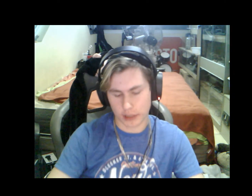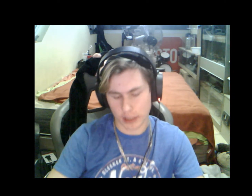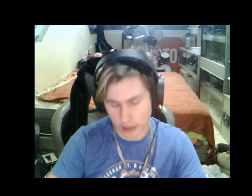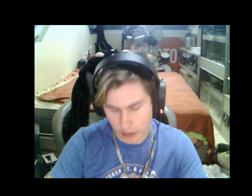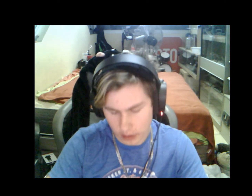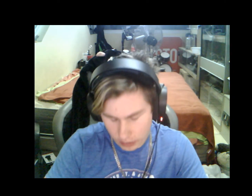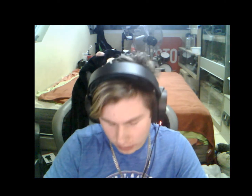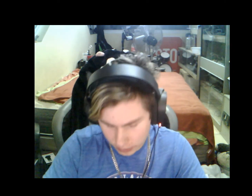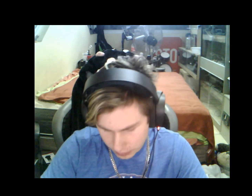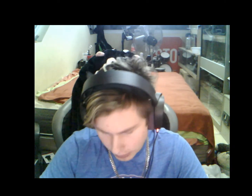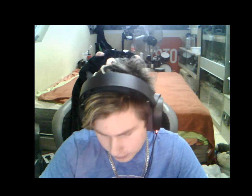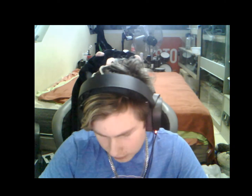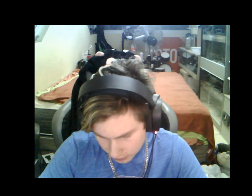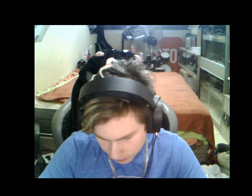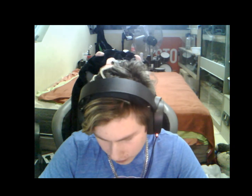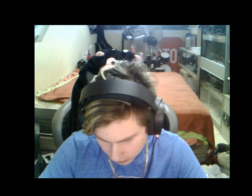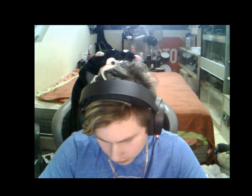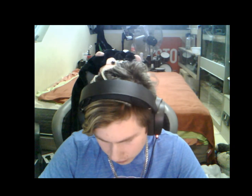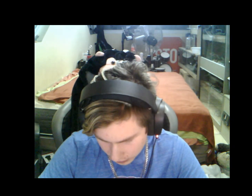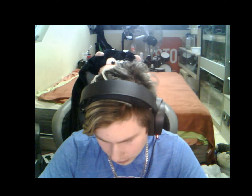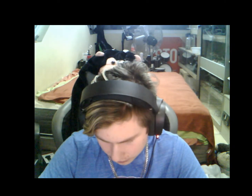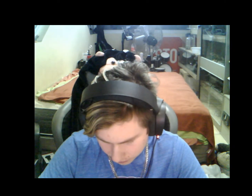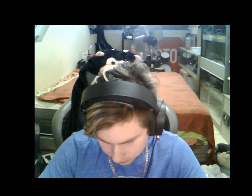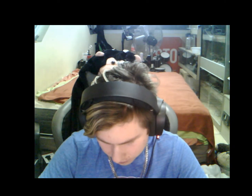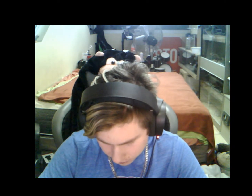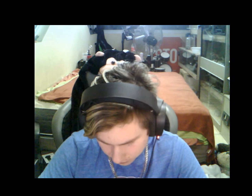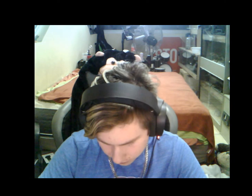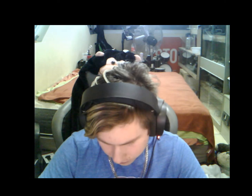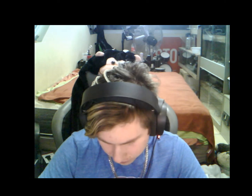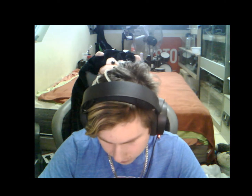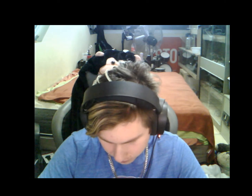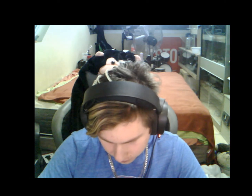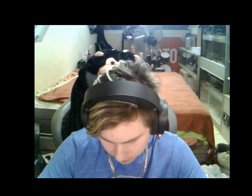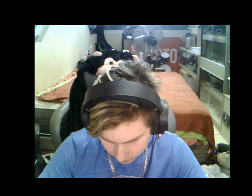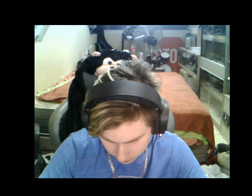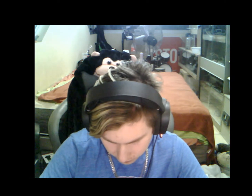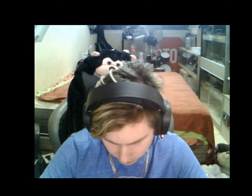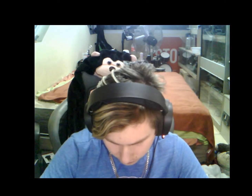you'll see on your chat, let me go to it quickly.